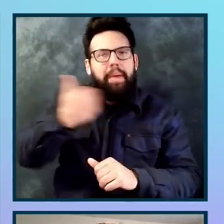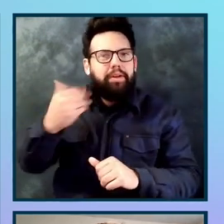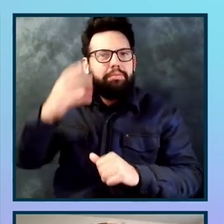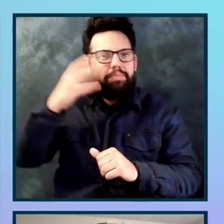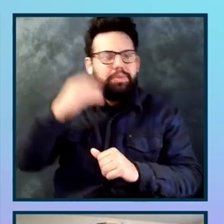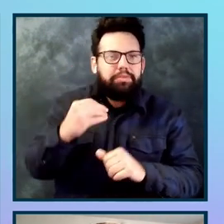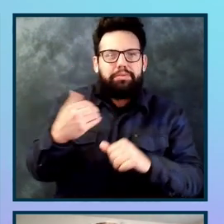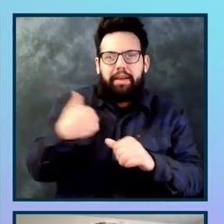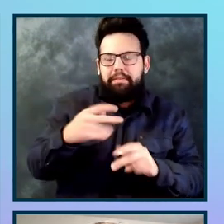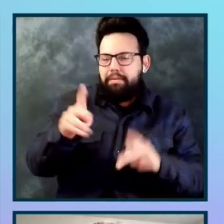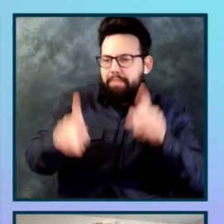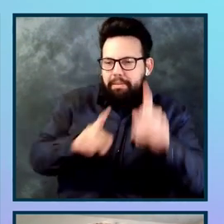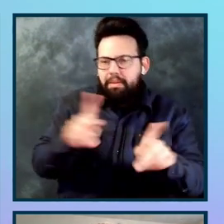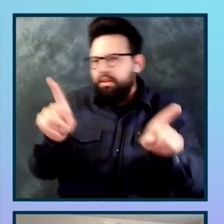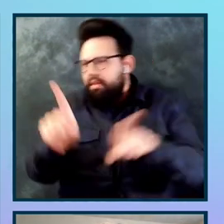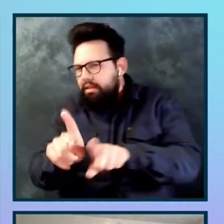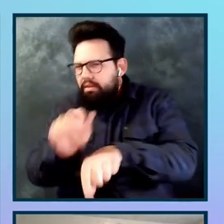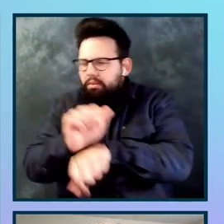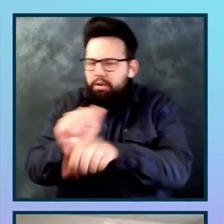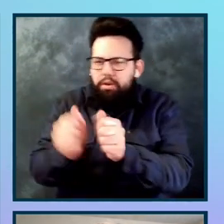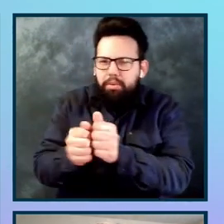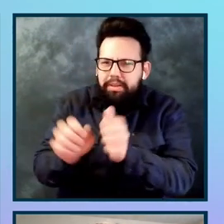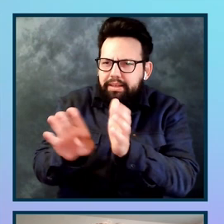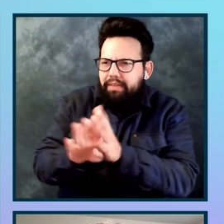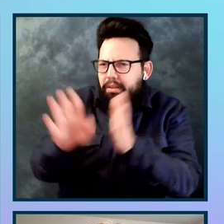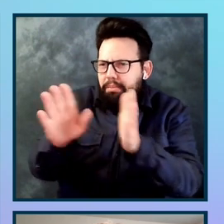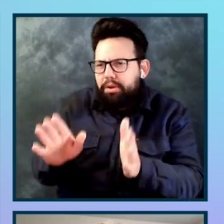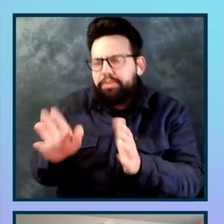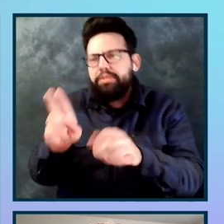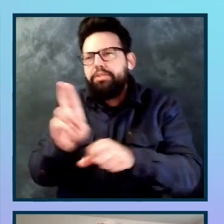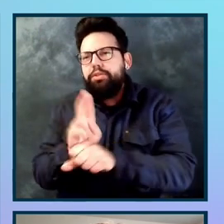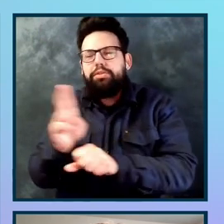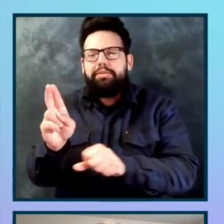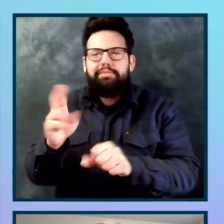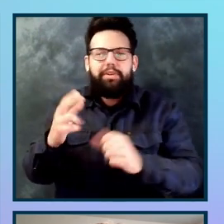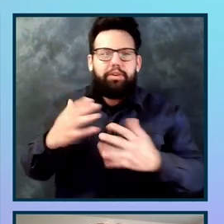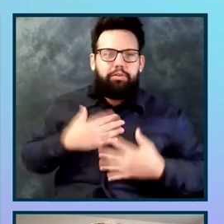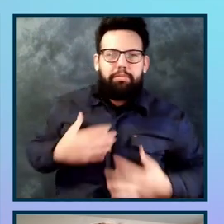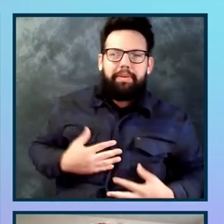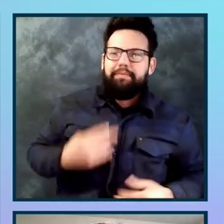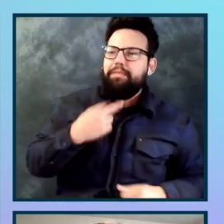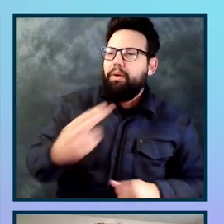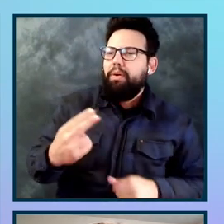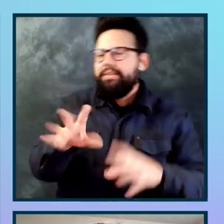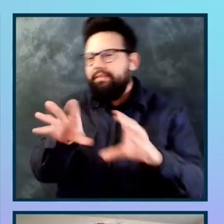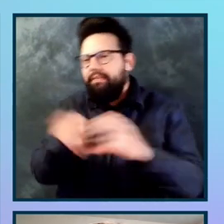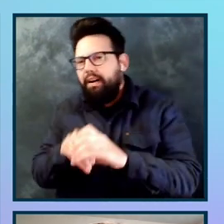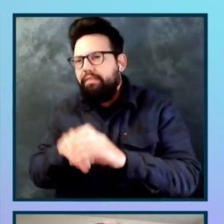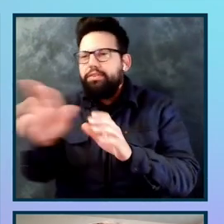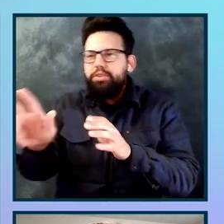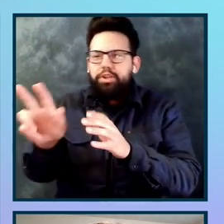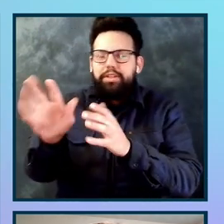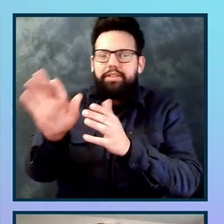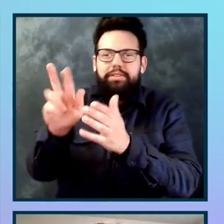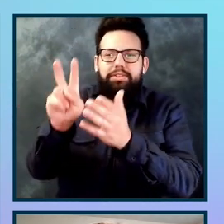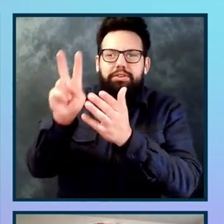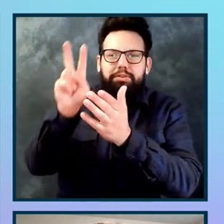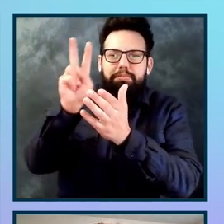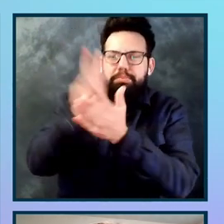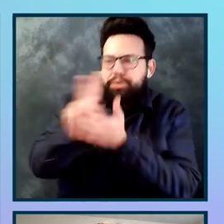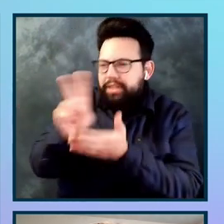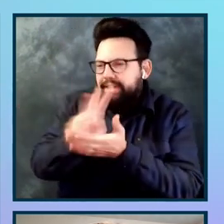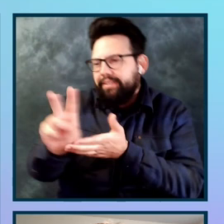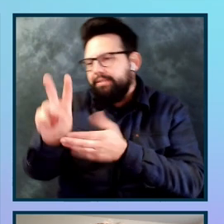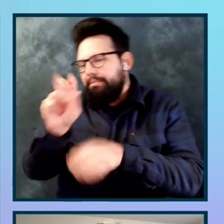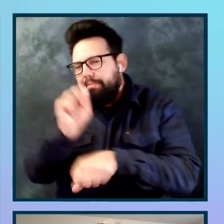developers and take up your time and, you know, be involved in your sprints and all this other stuff that, you know, if we can do this with